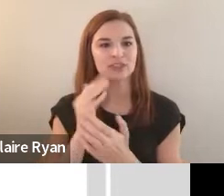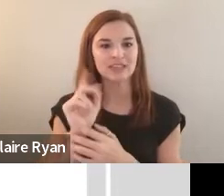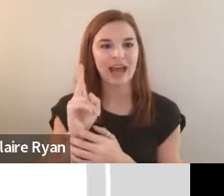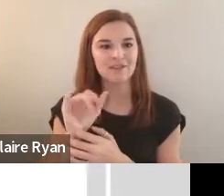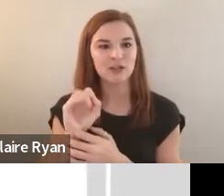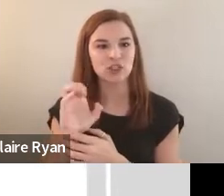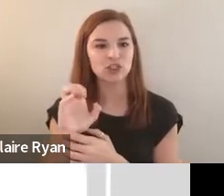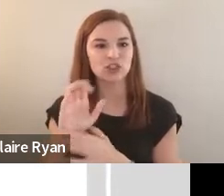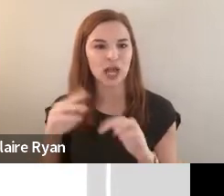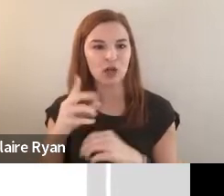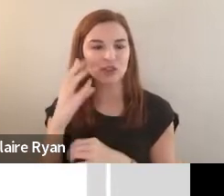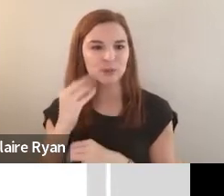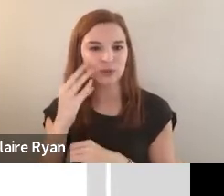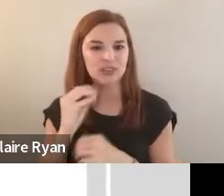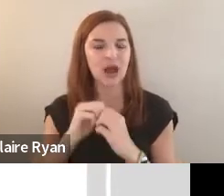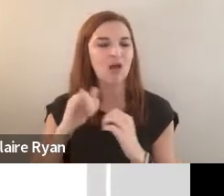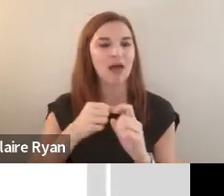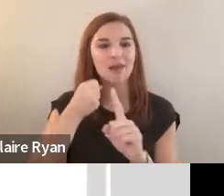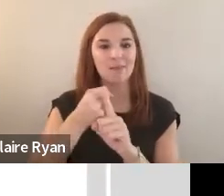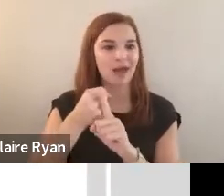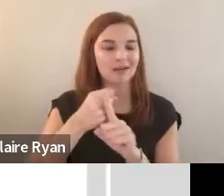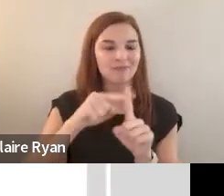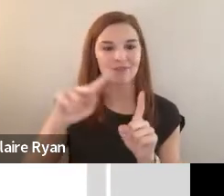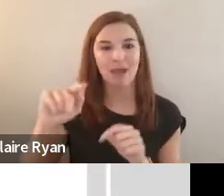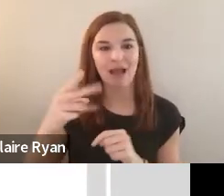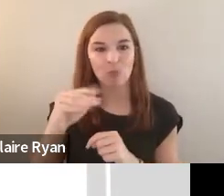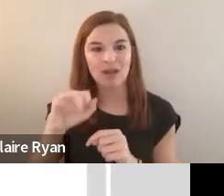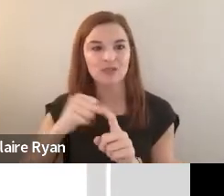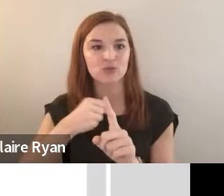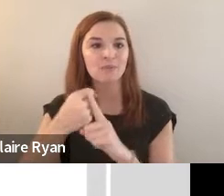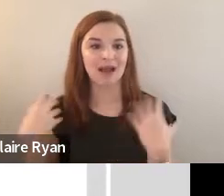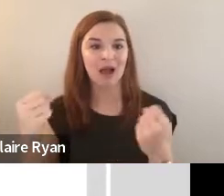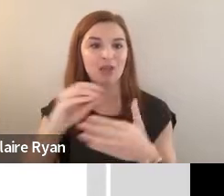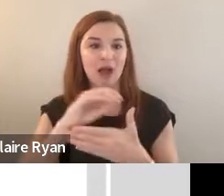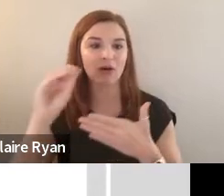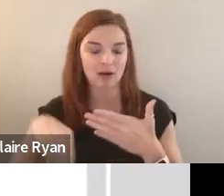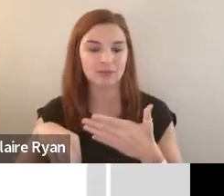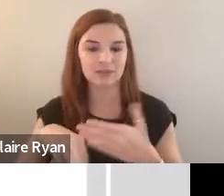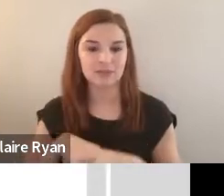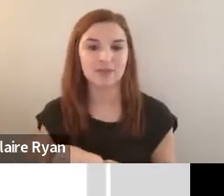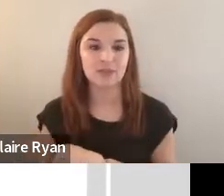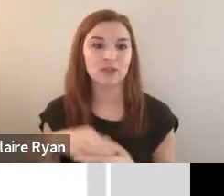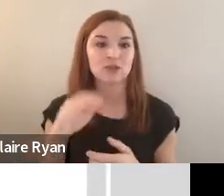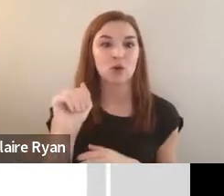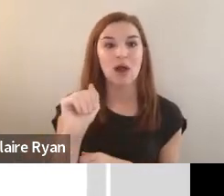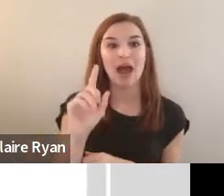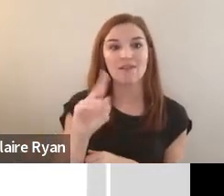So with this slide, we see here how the experience of adverse childhood experiences